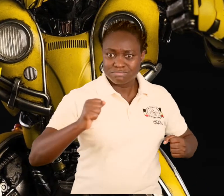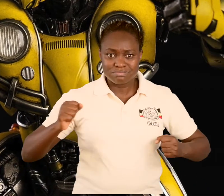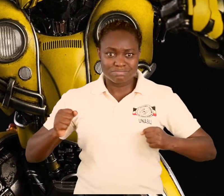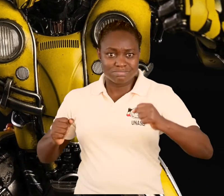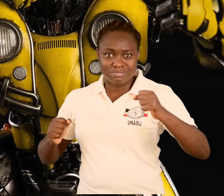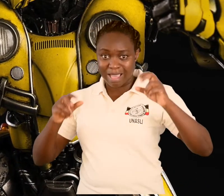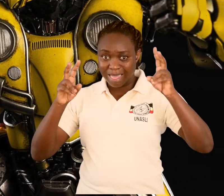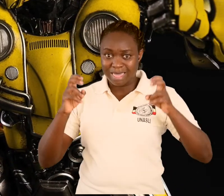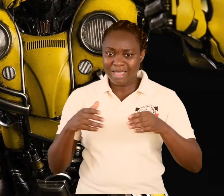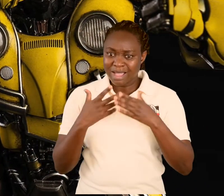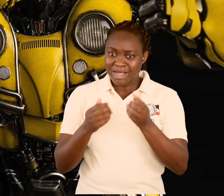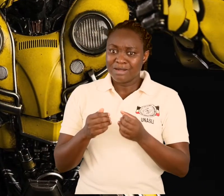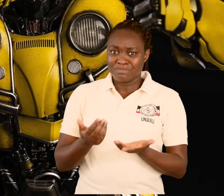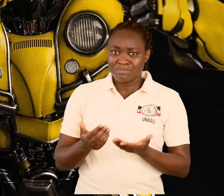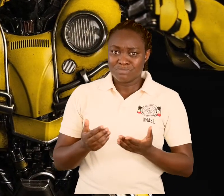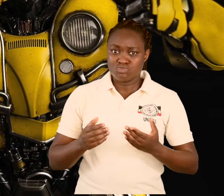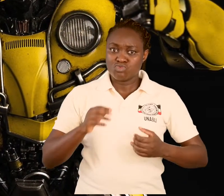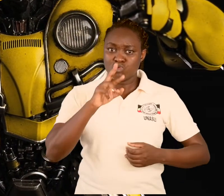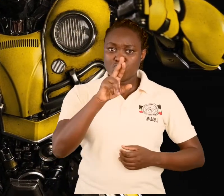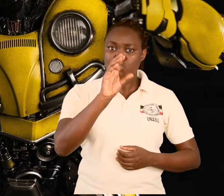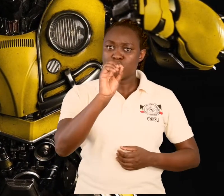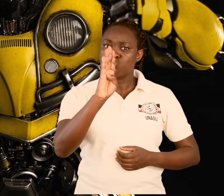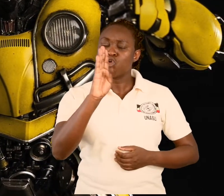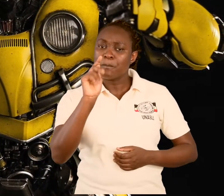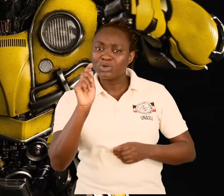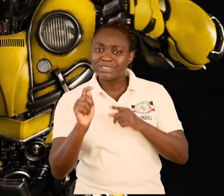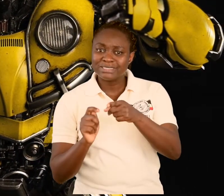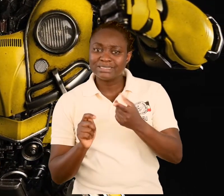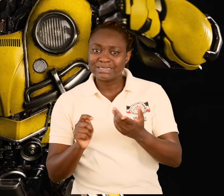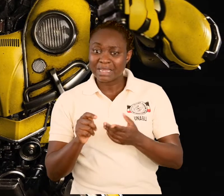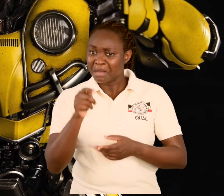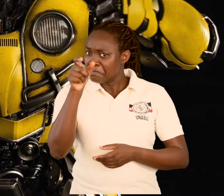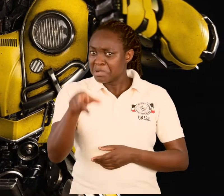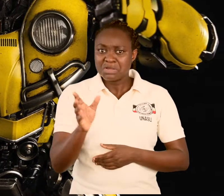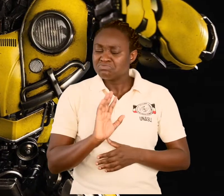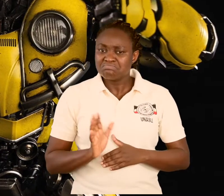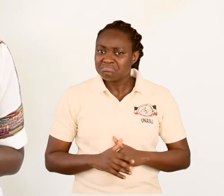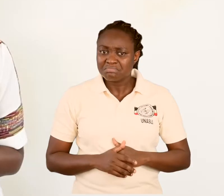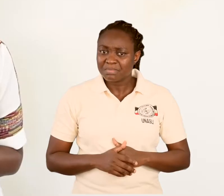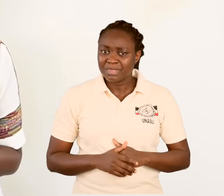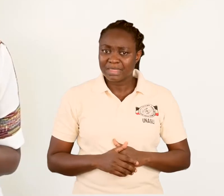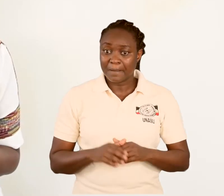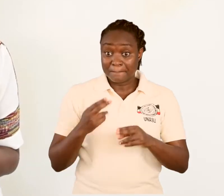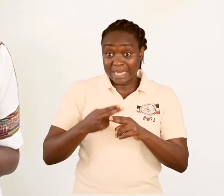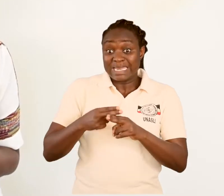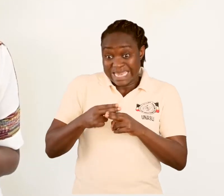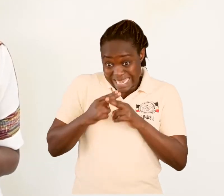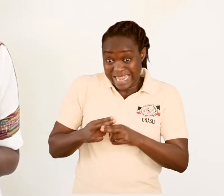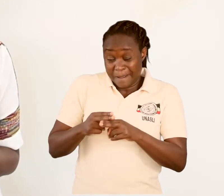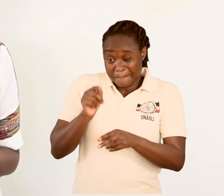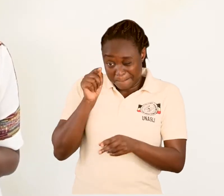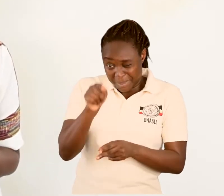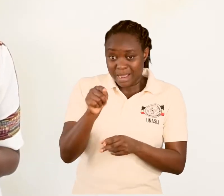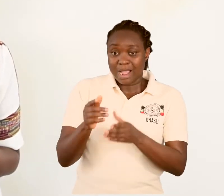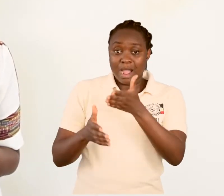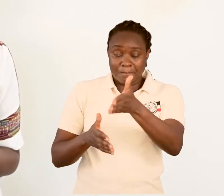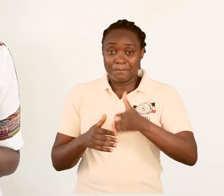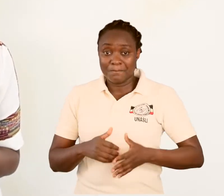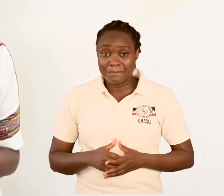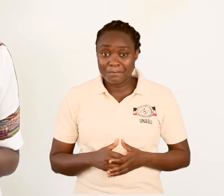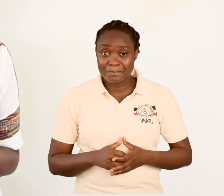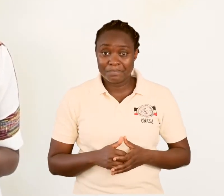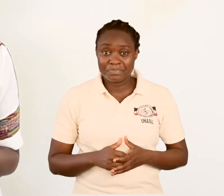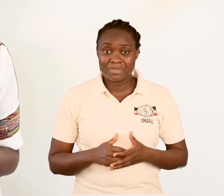not a person, he's a robot. Okay? It might be an animal, but then